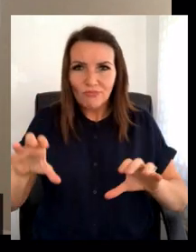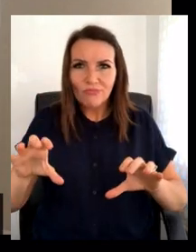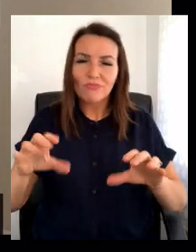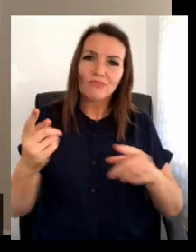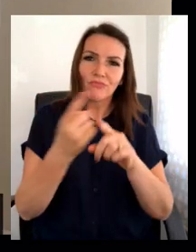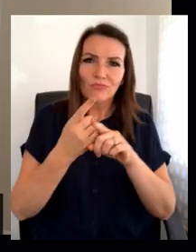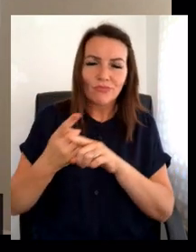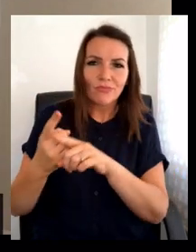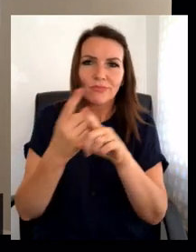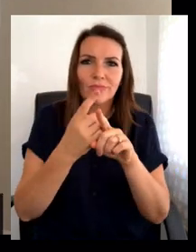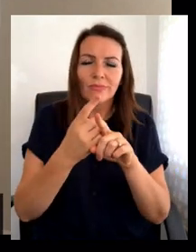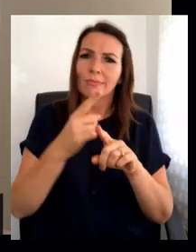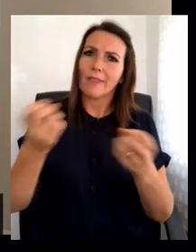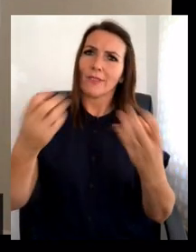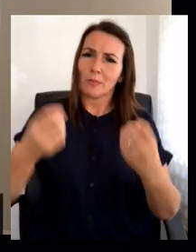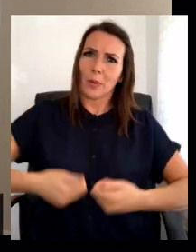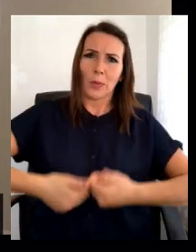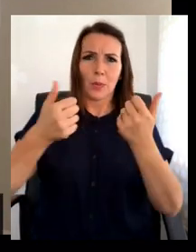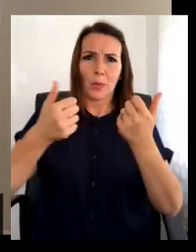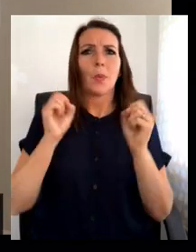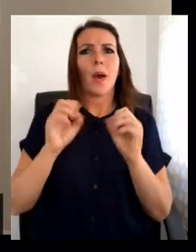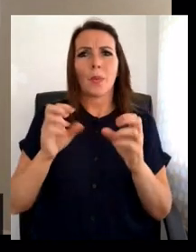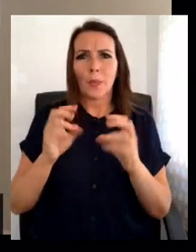And the feedback was incredible. People really